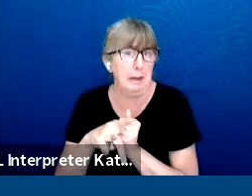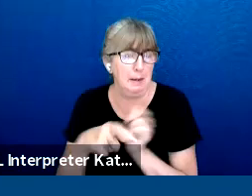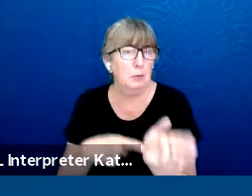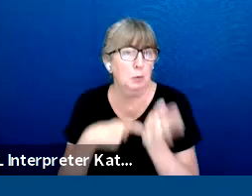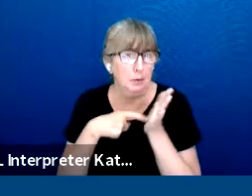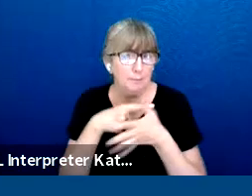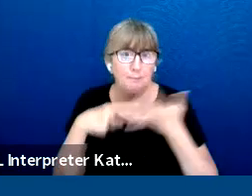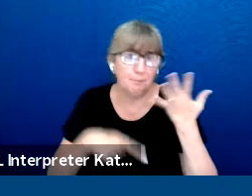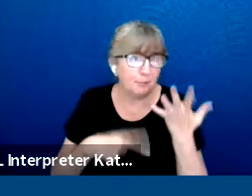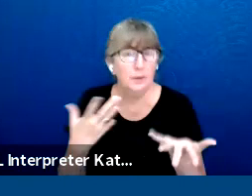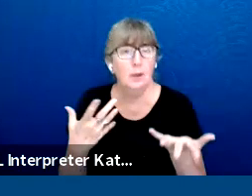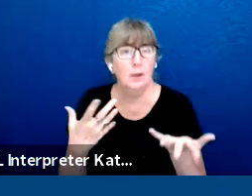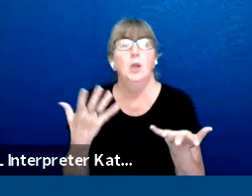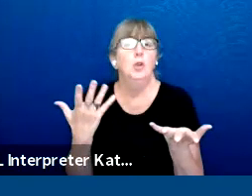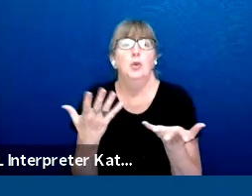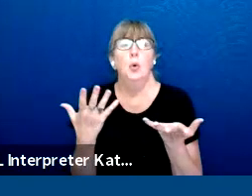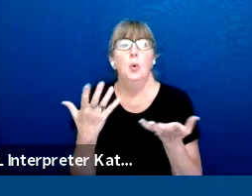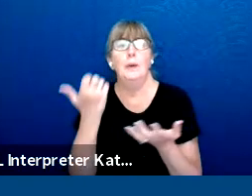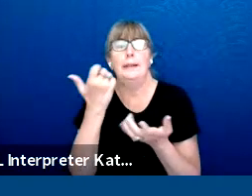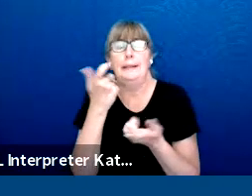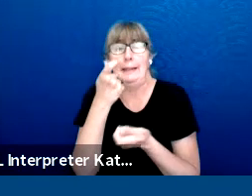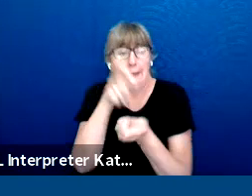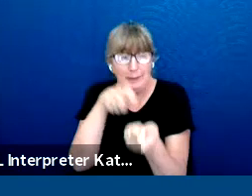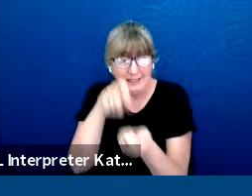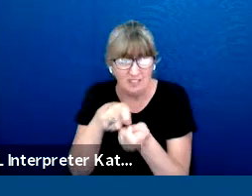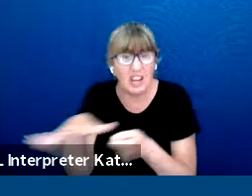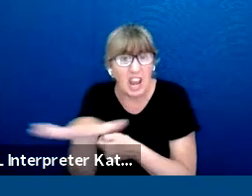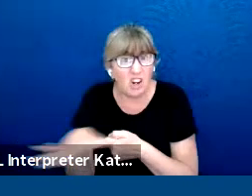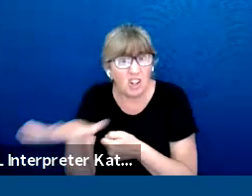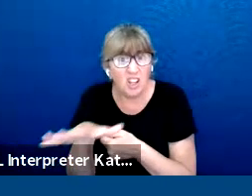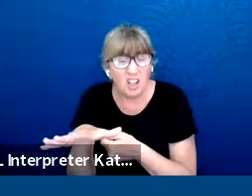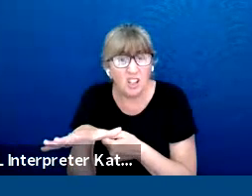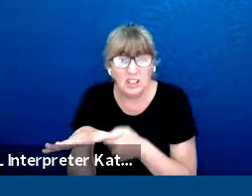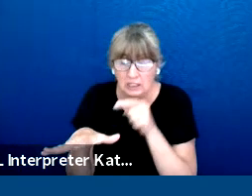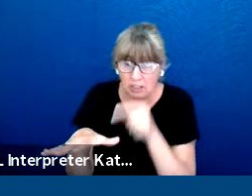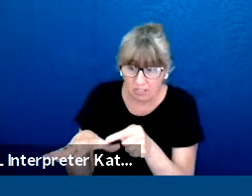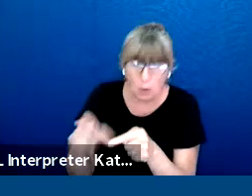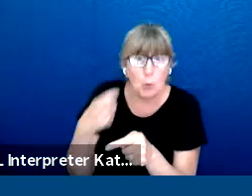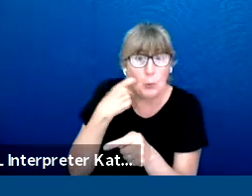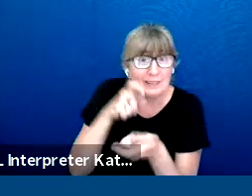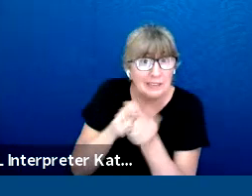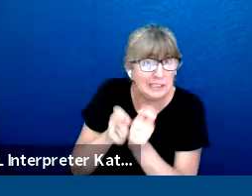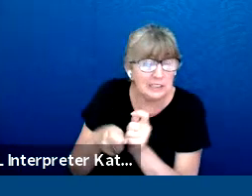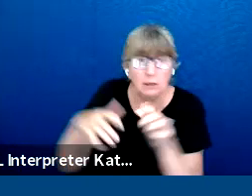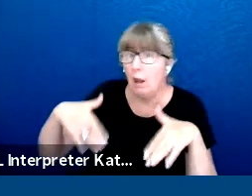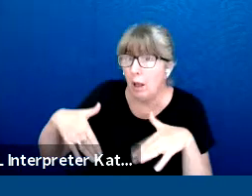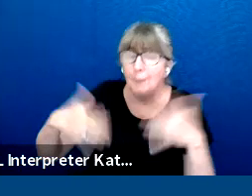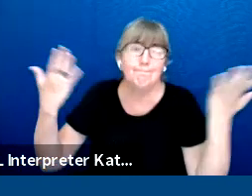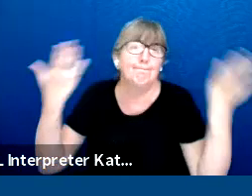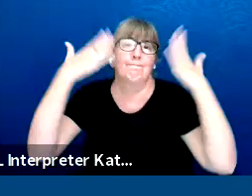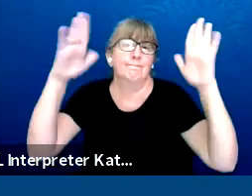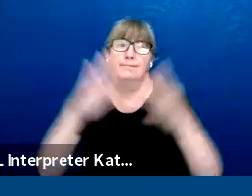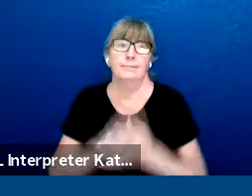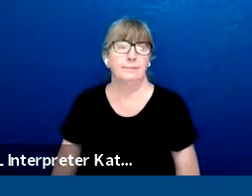So I can't say for any particular map if it has been updated recently due to the population growth.